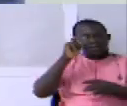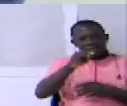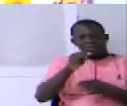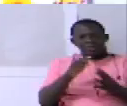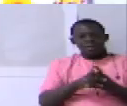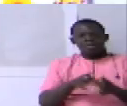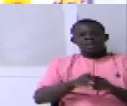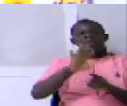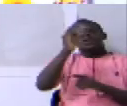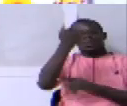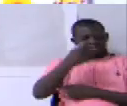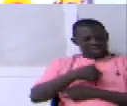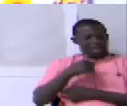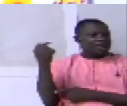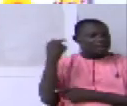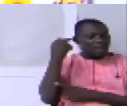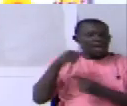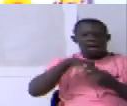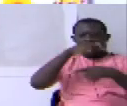heard about berry.